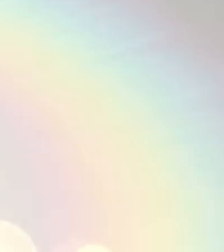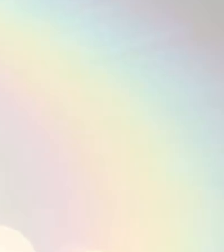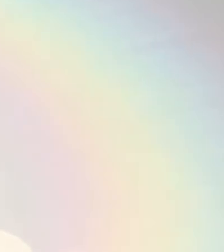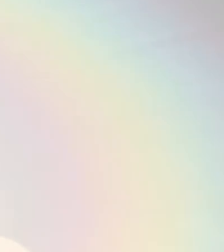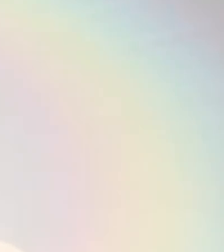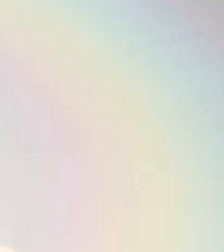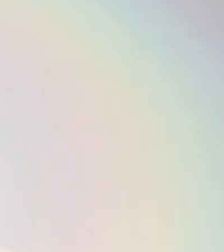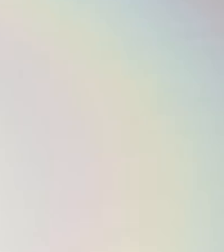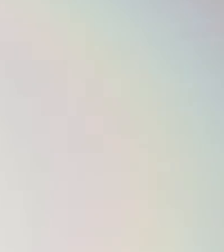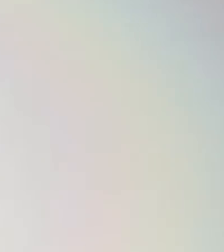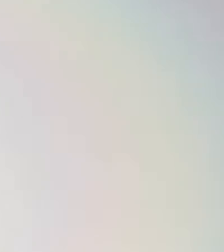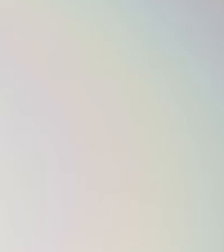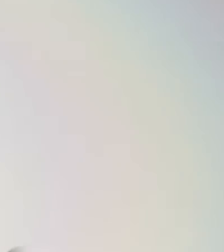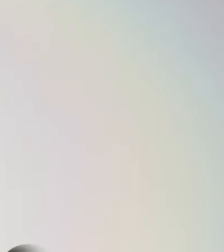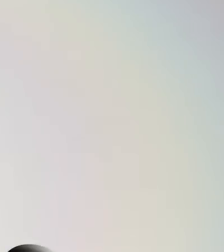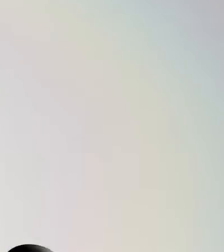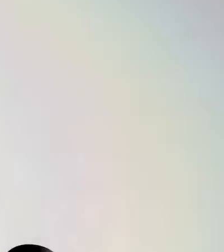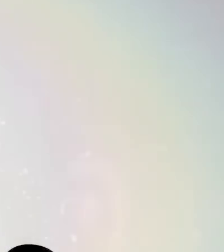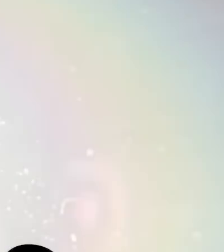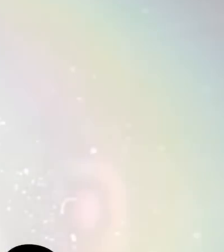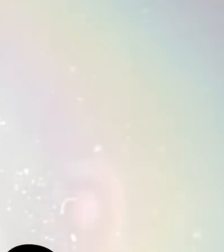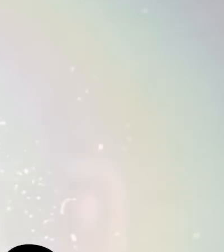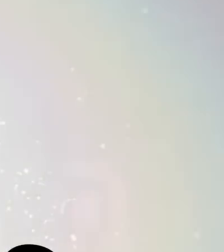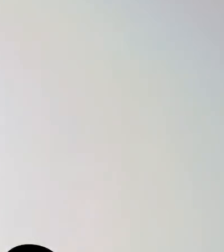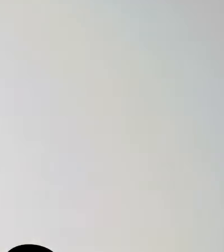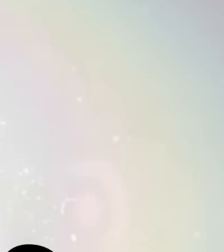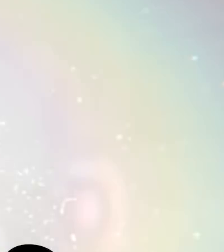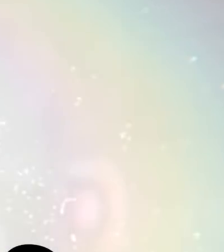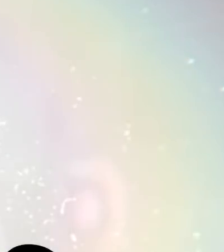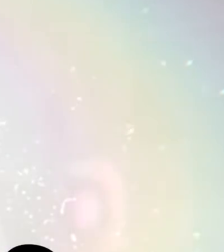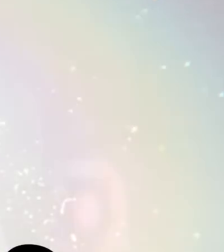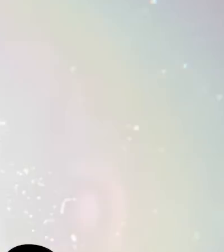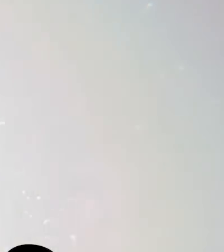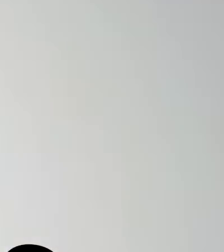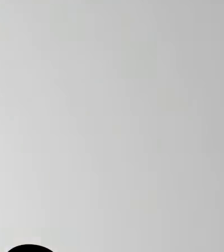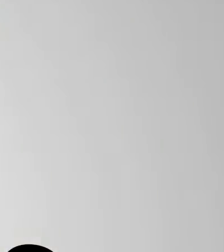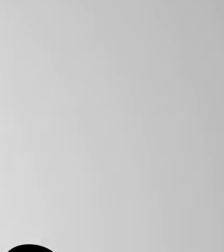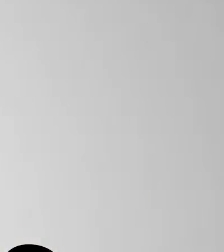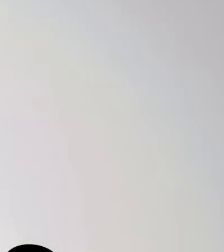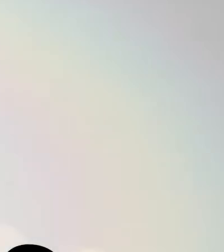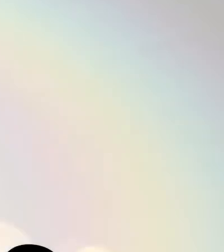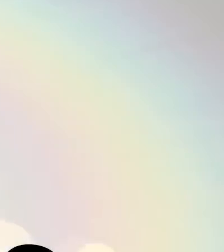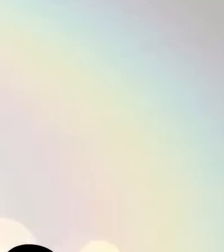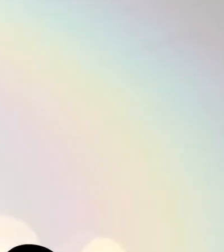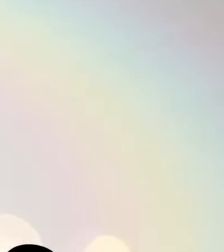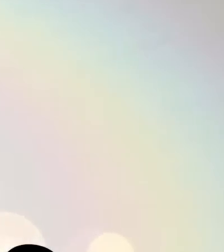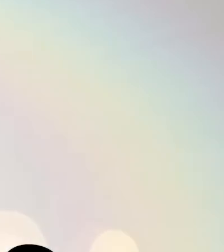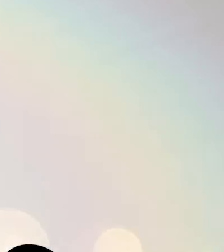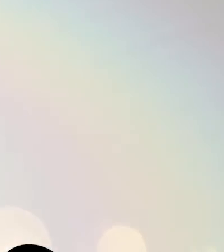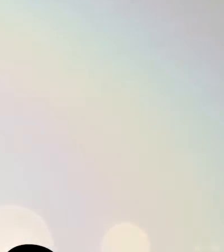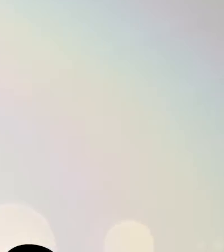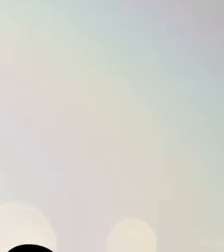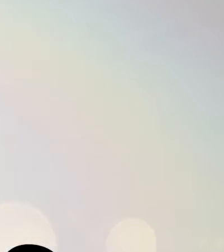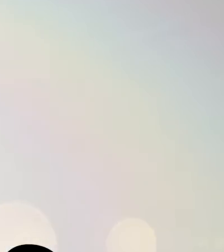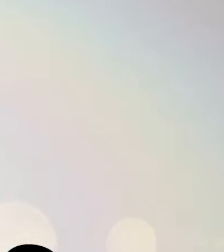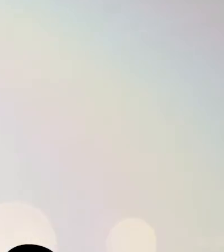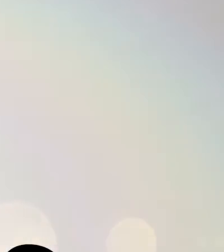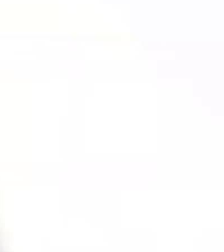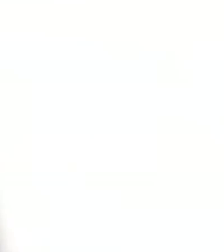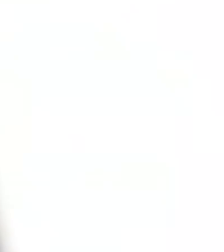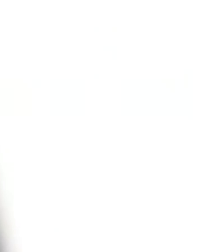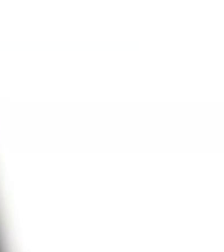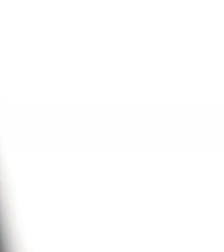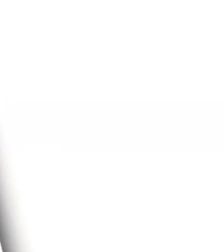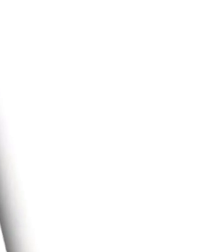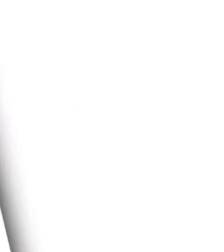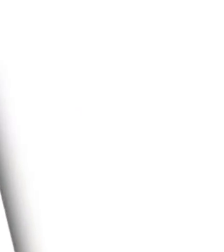The legislation made provisions for a voluntary and secure national identification system for Jamaica, and a bill entitled